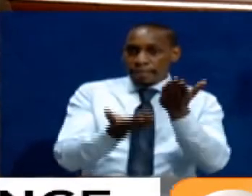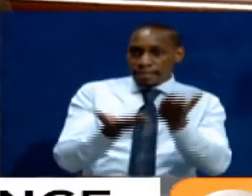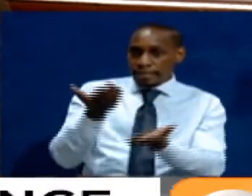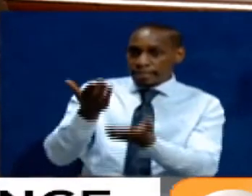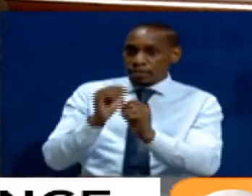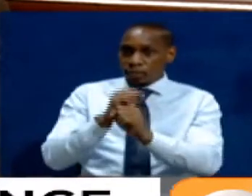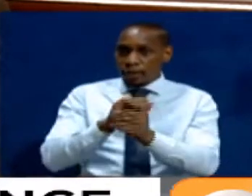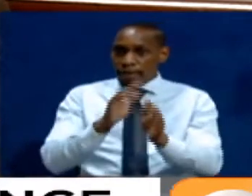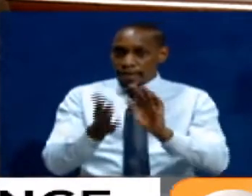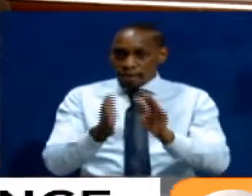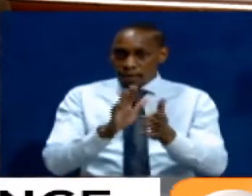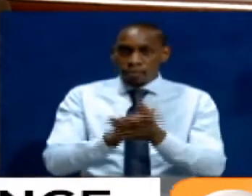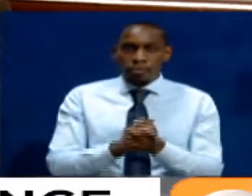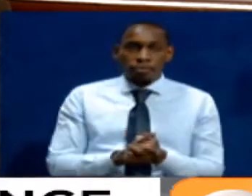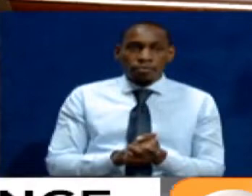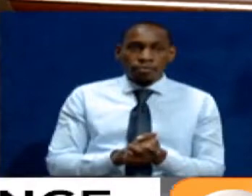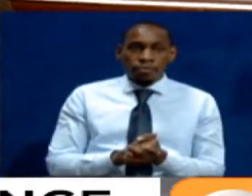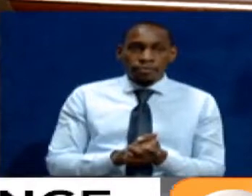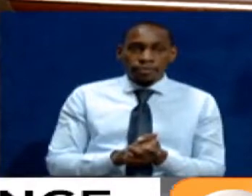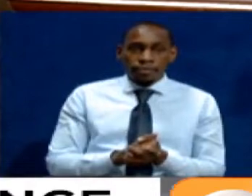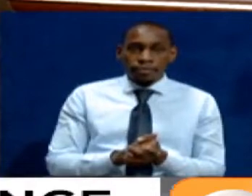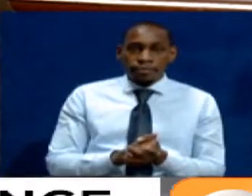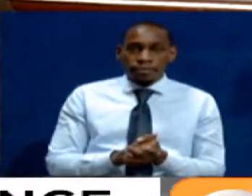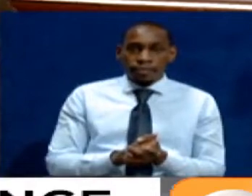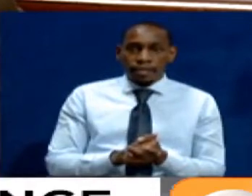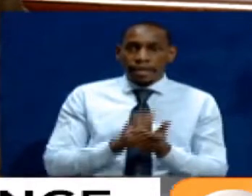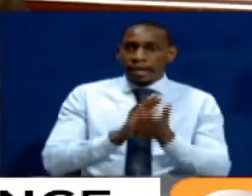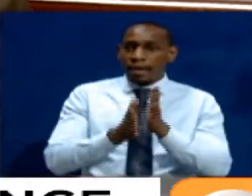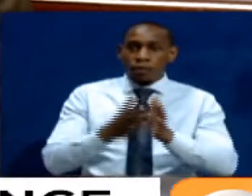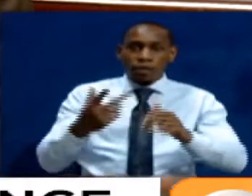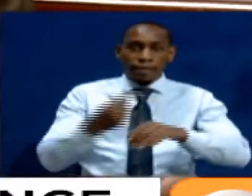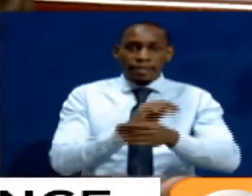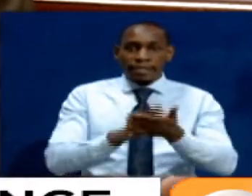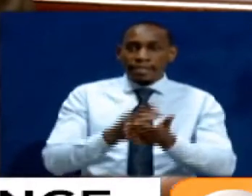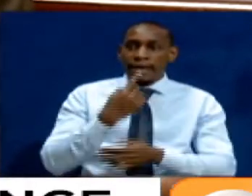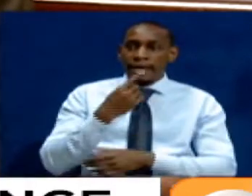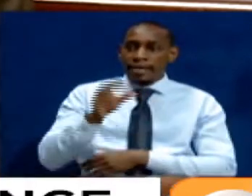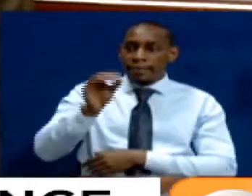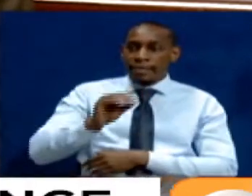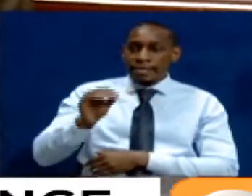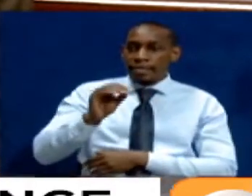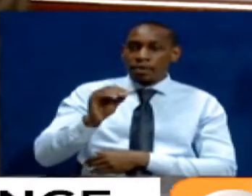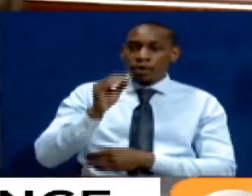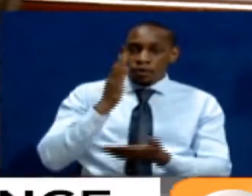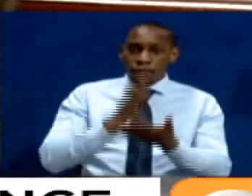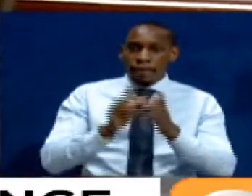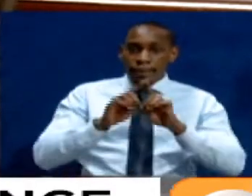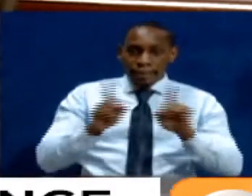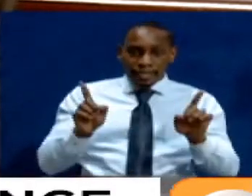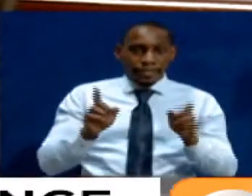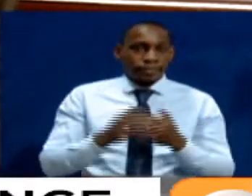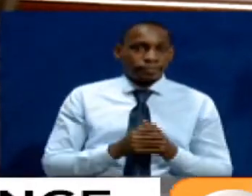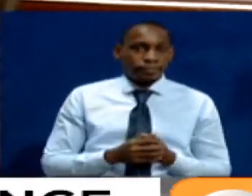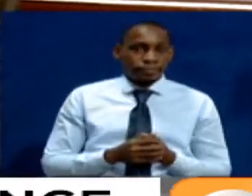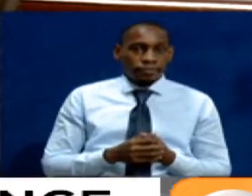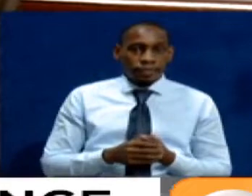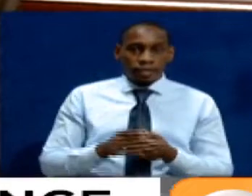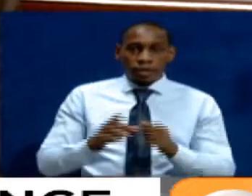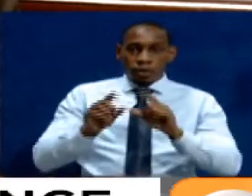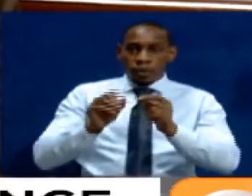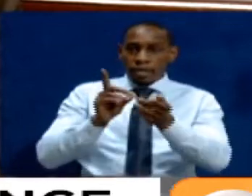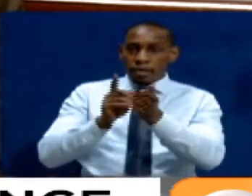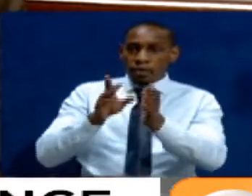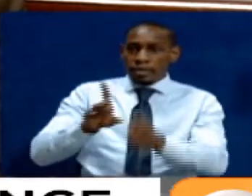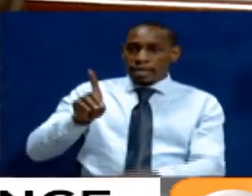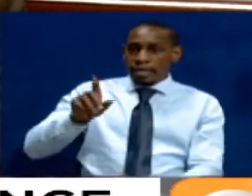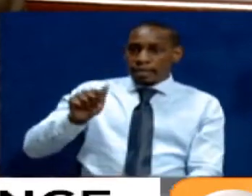how effective this vaccine will be. Let me say there's no vaccine that is 100%. But as Dr. Gikonyo